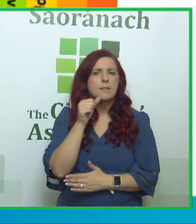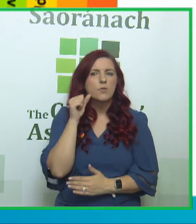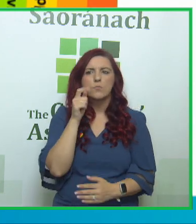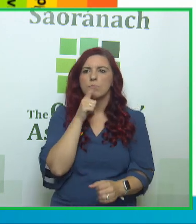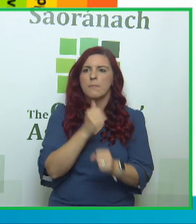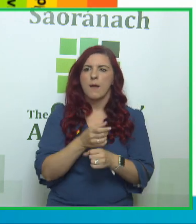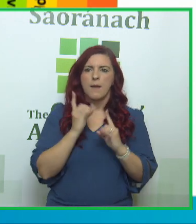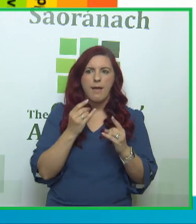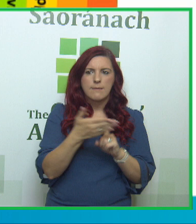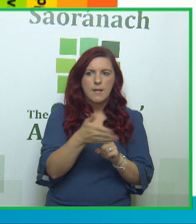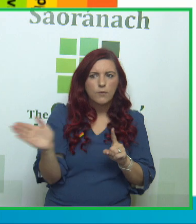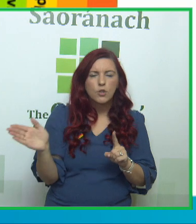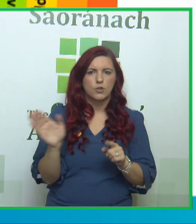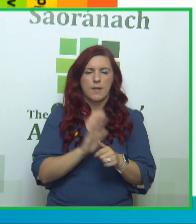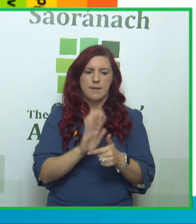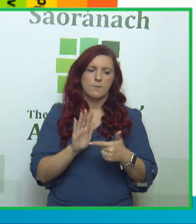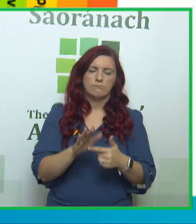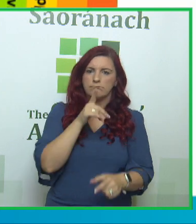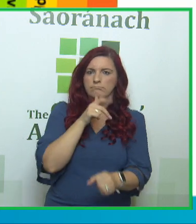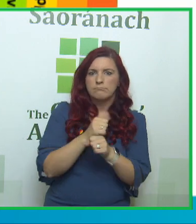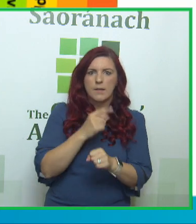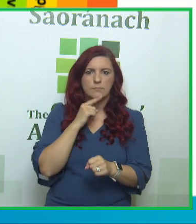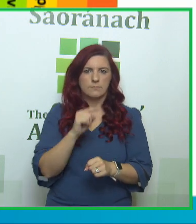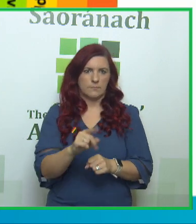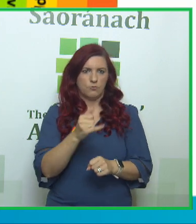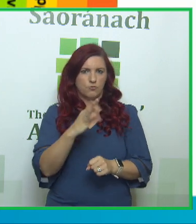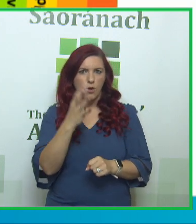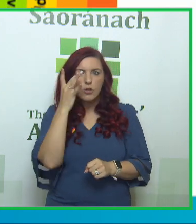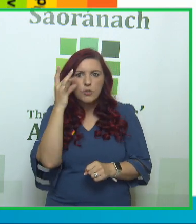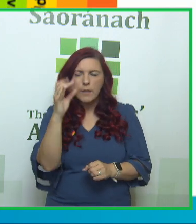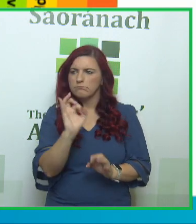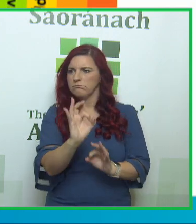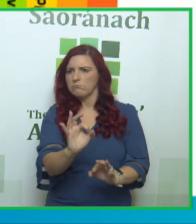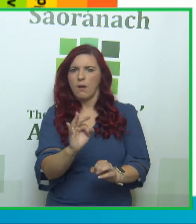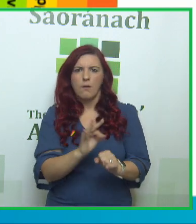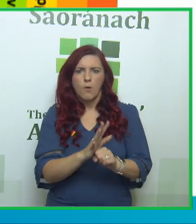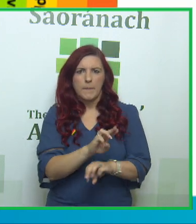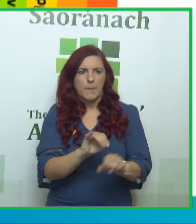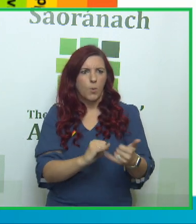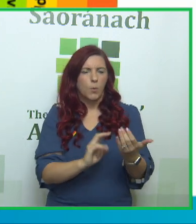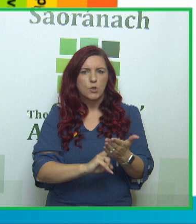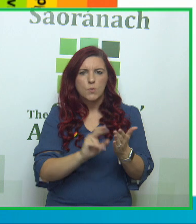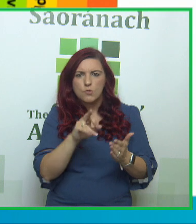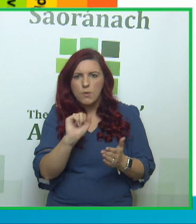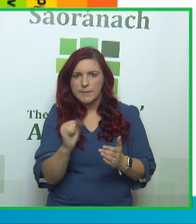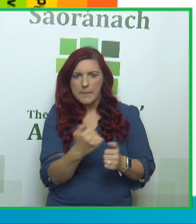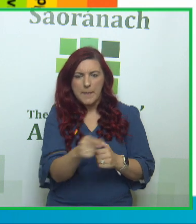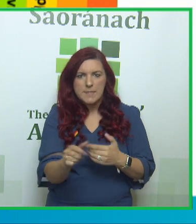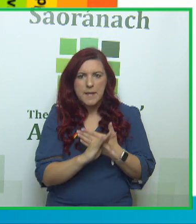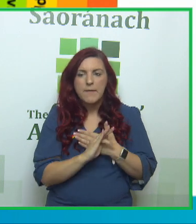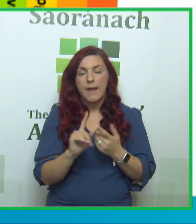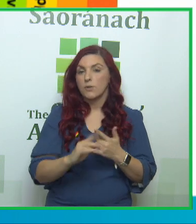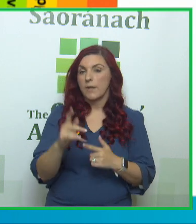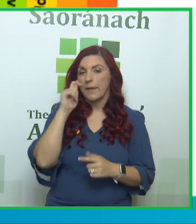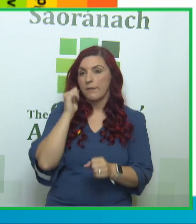health diversion, excellent. Drug checking, excellent for the population who use drugs, and we need to keep safe. And just to say, if you look